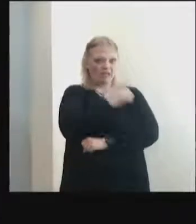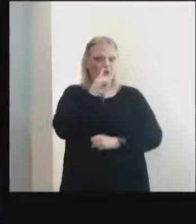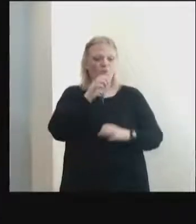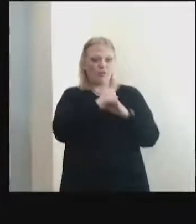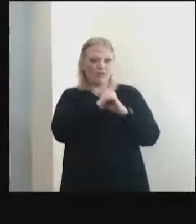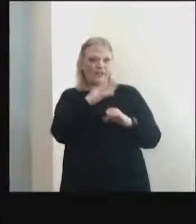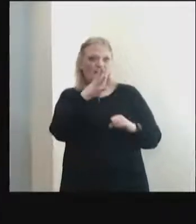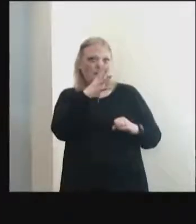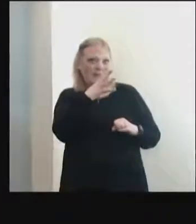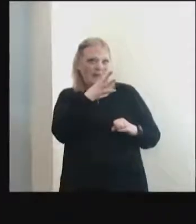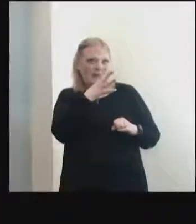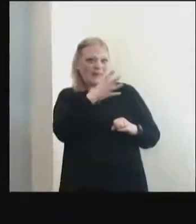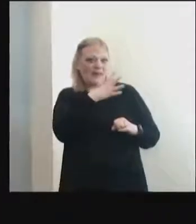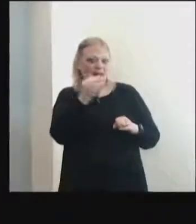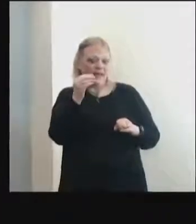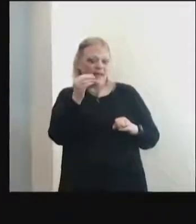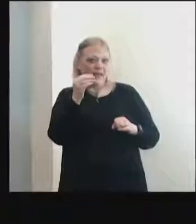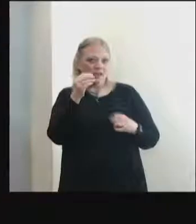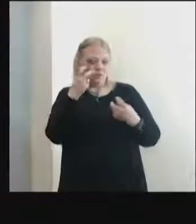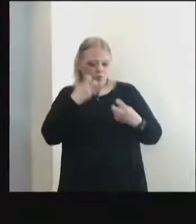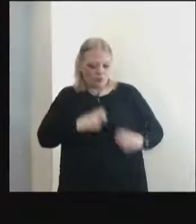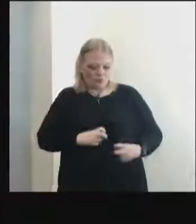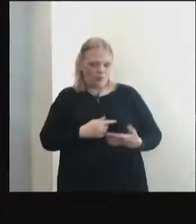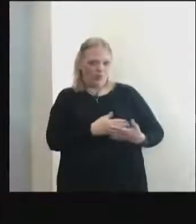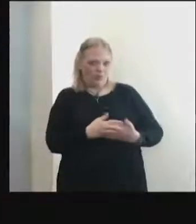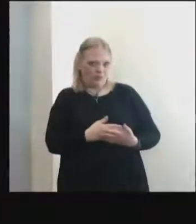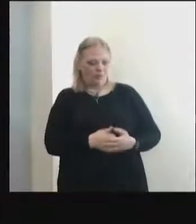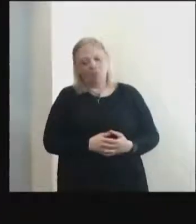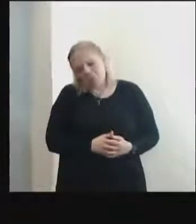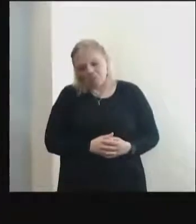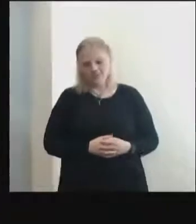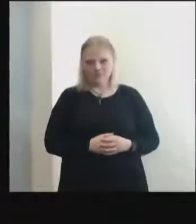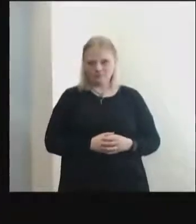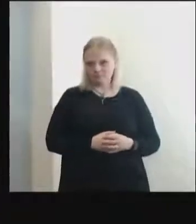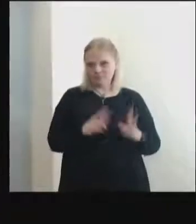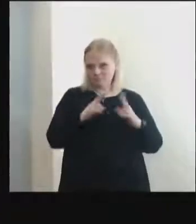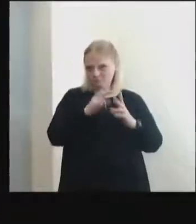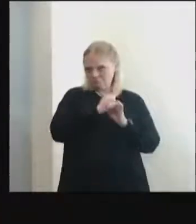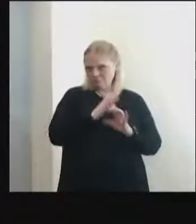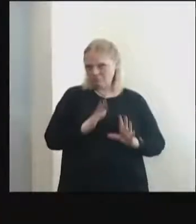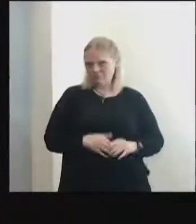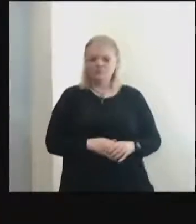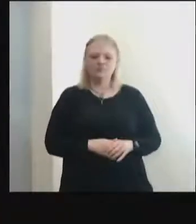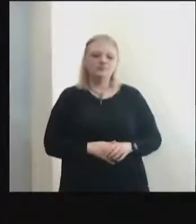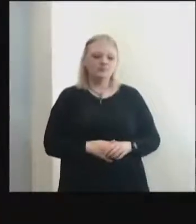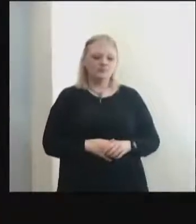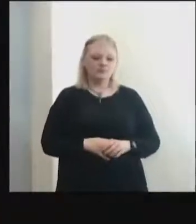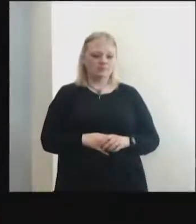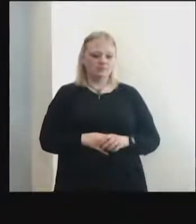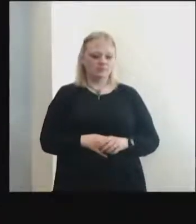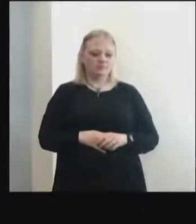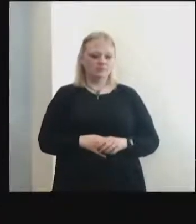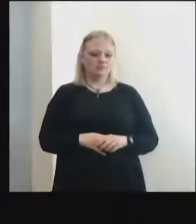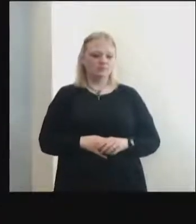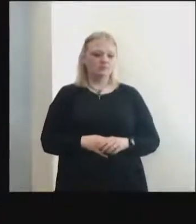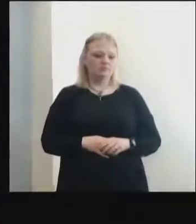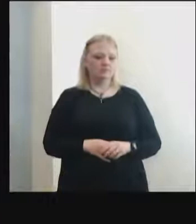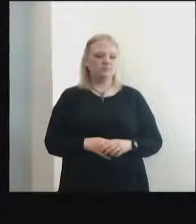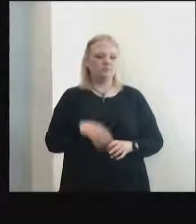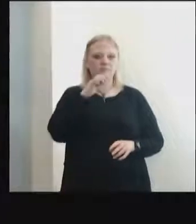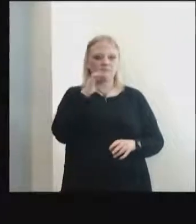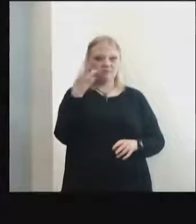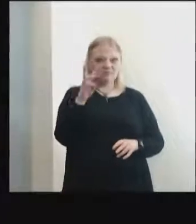protect mom, and it passive transfers onto the baby, so it's very protective. And so why are the 16